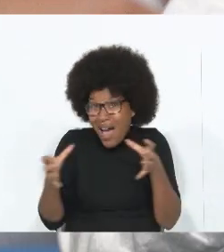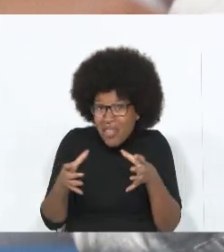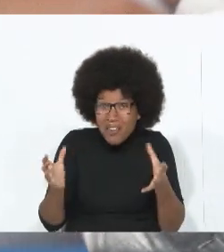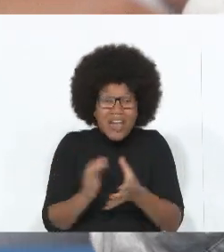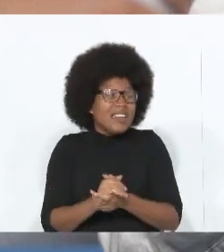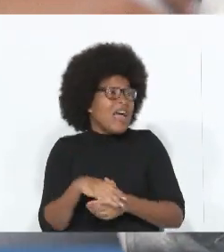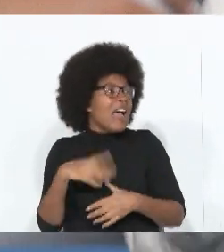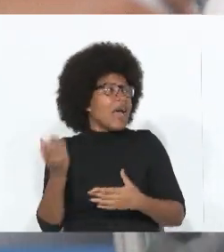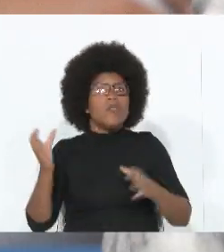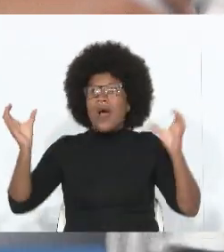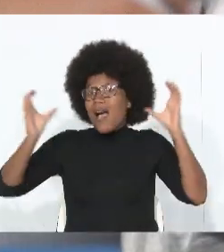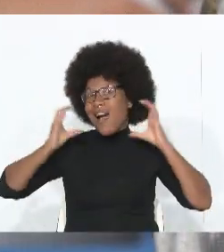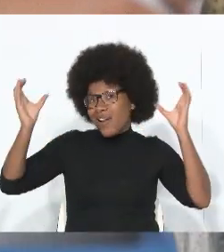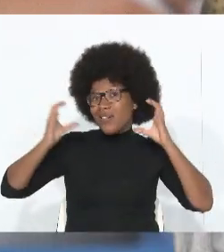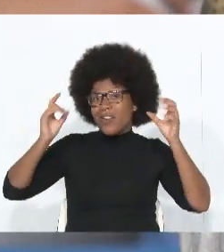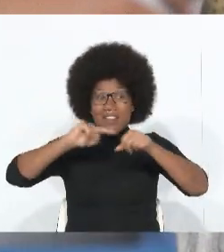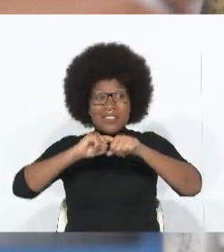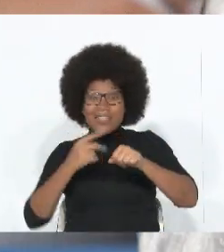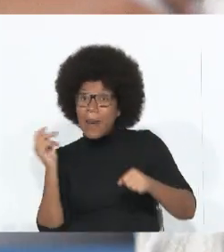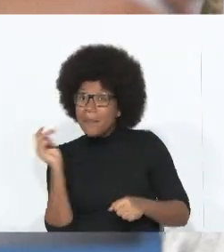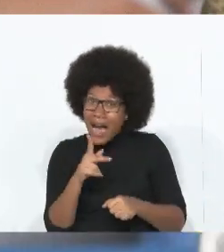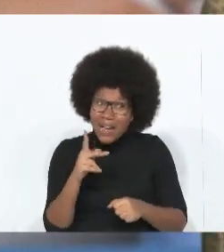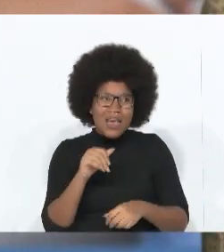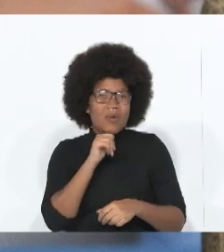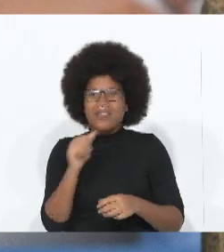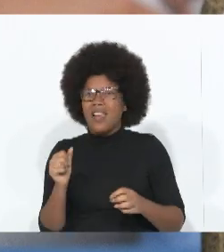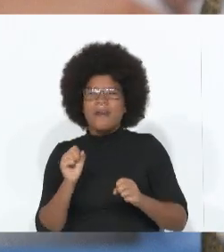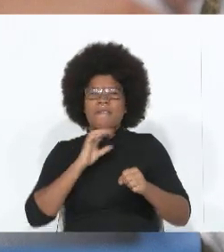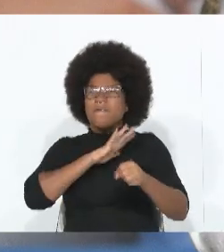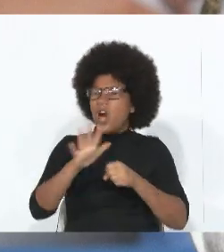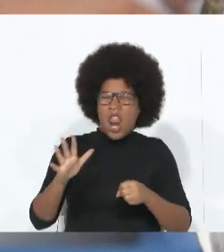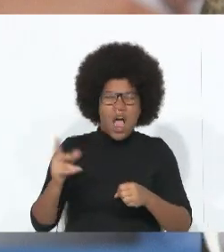and even when Carnival kind of started back was a taste. Nonetheless,